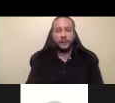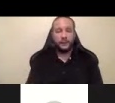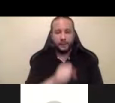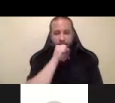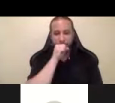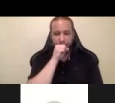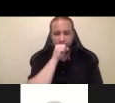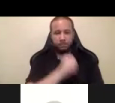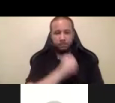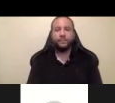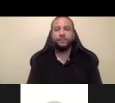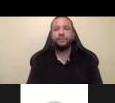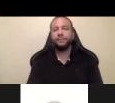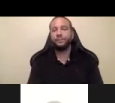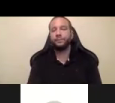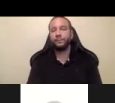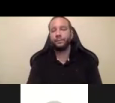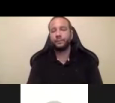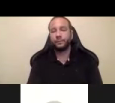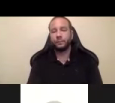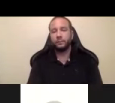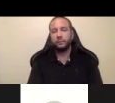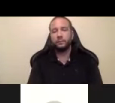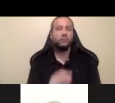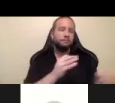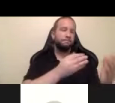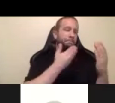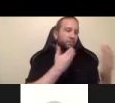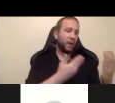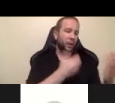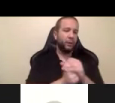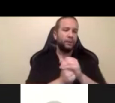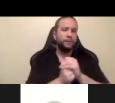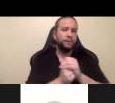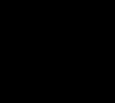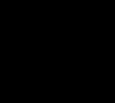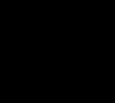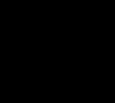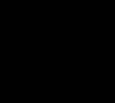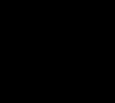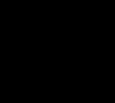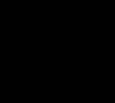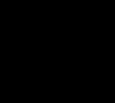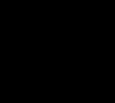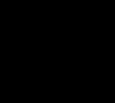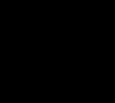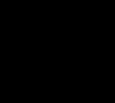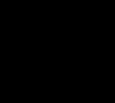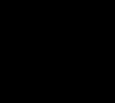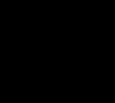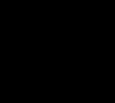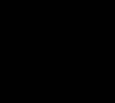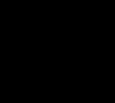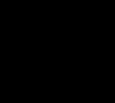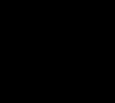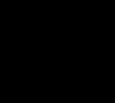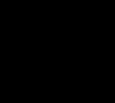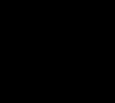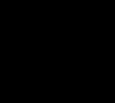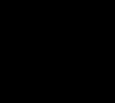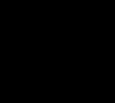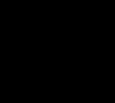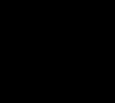thank you so much, Jim. And Drew, are we joined by any other members of the Community Advisory Council that you want to introduce? There you